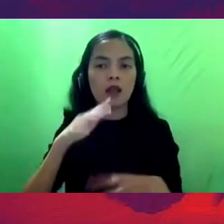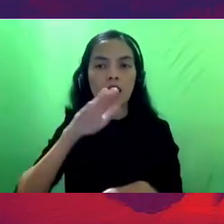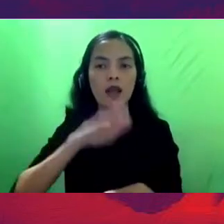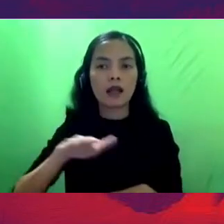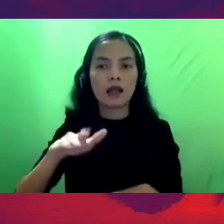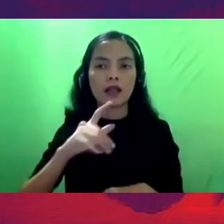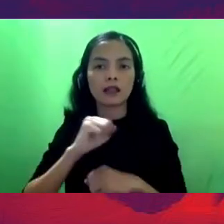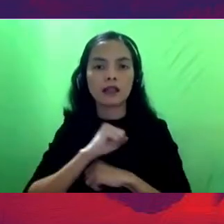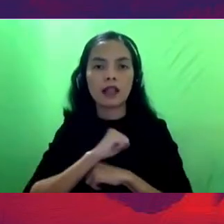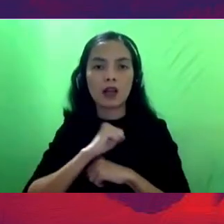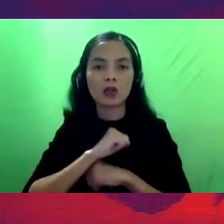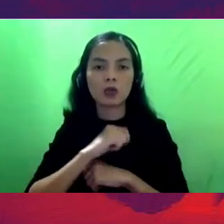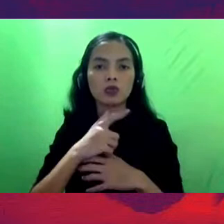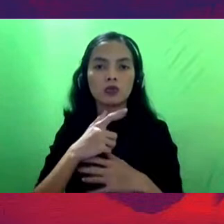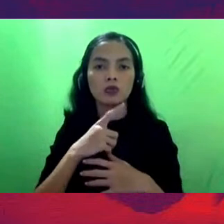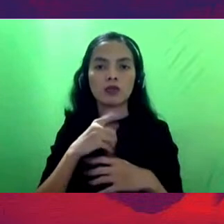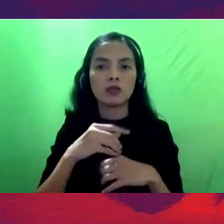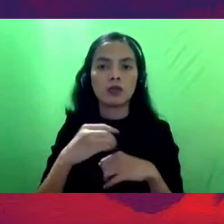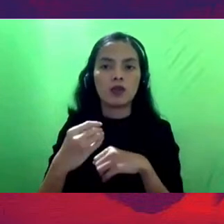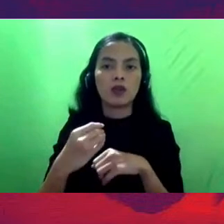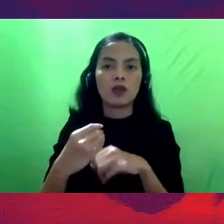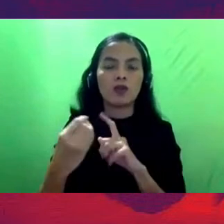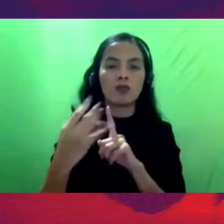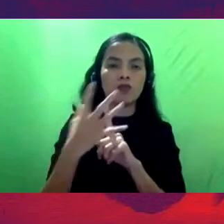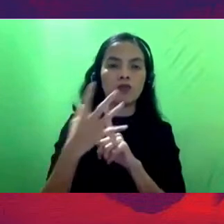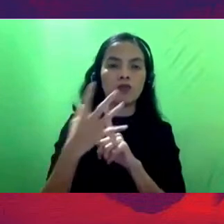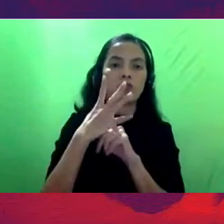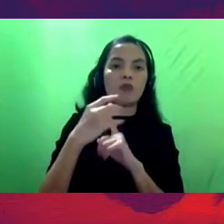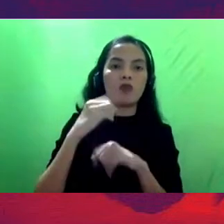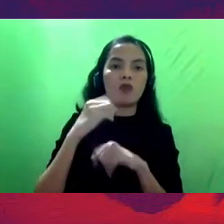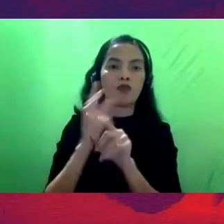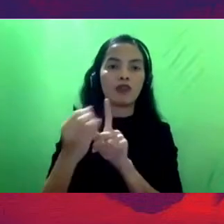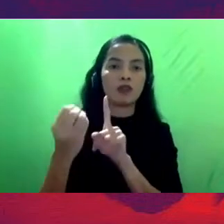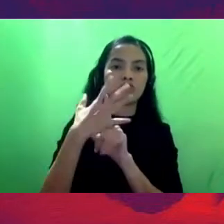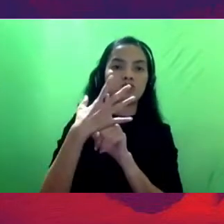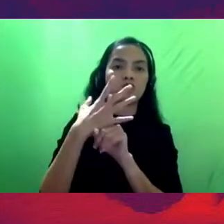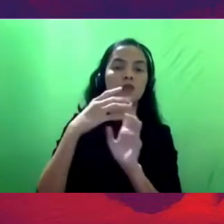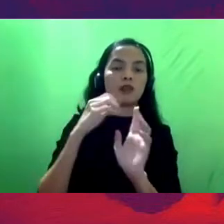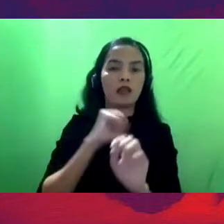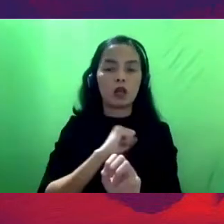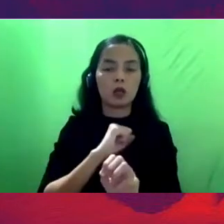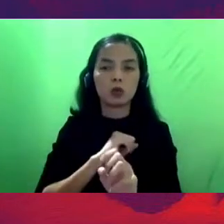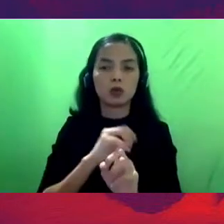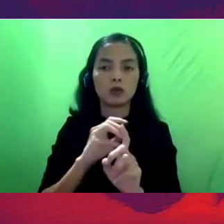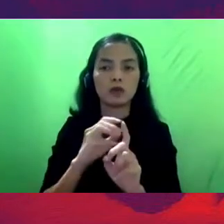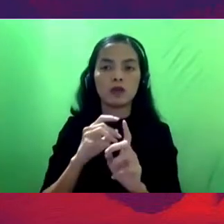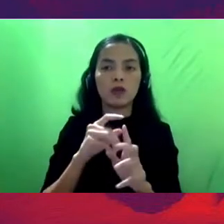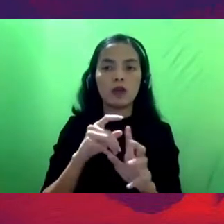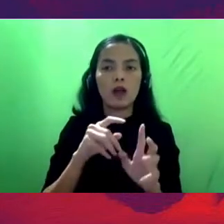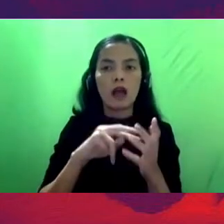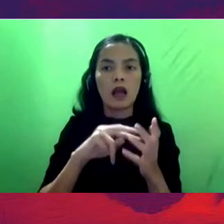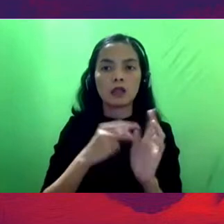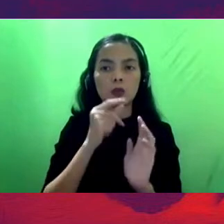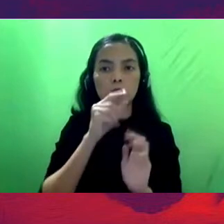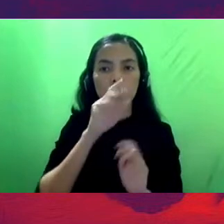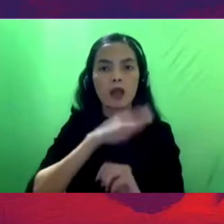So the situation for children are very severe and also needs more attention in that